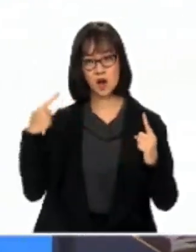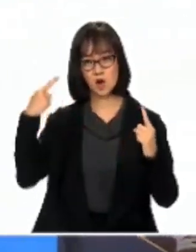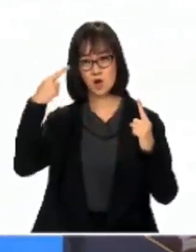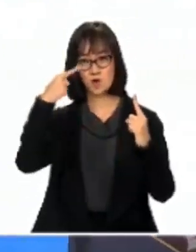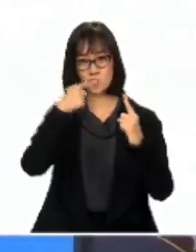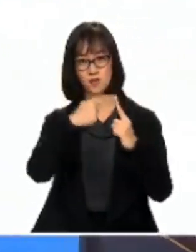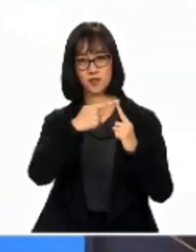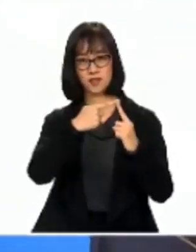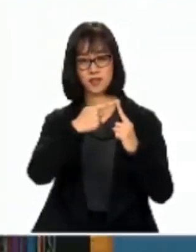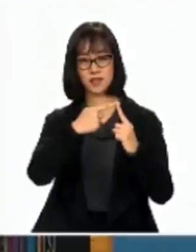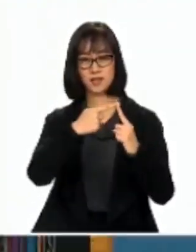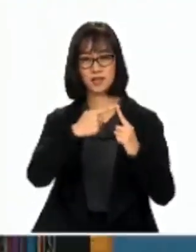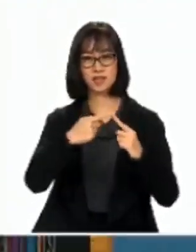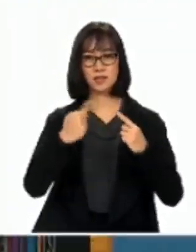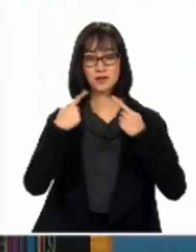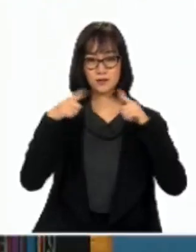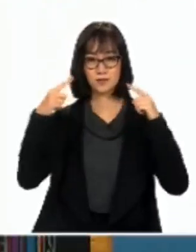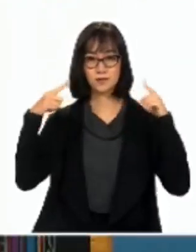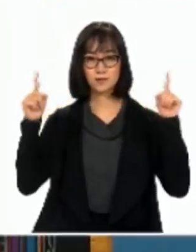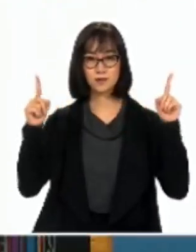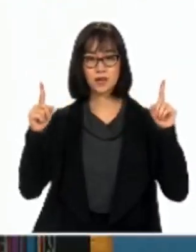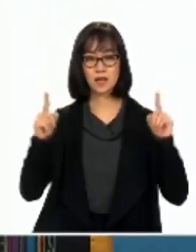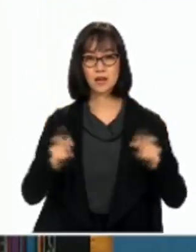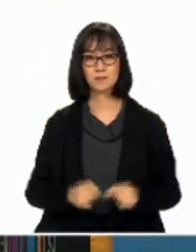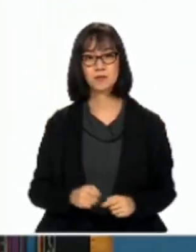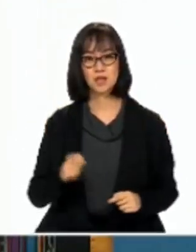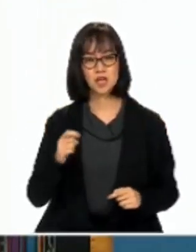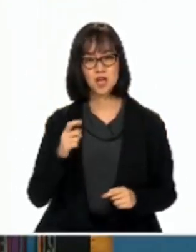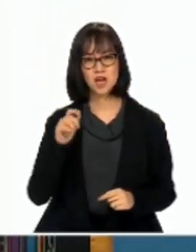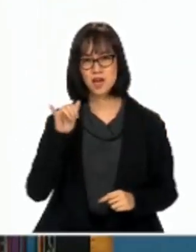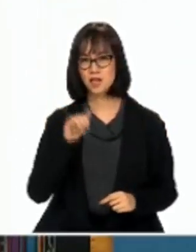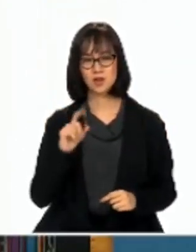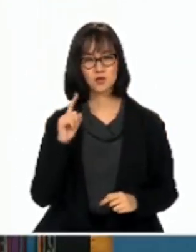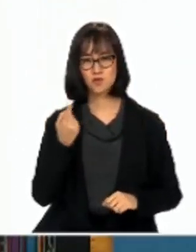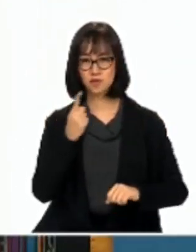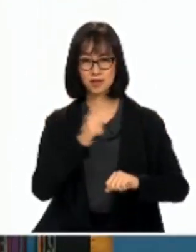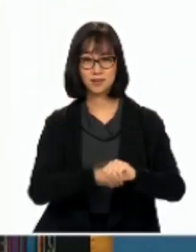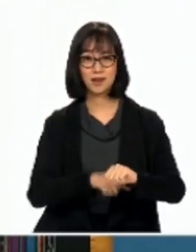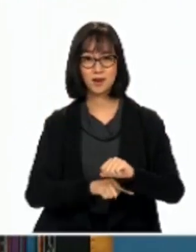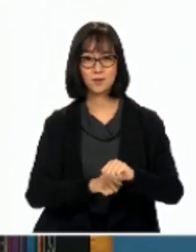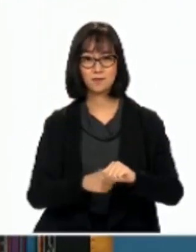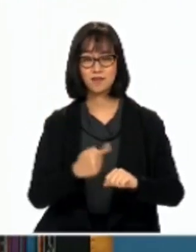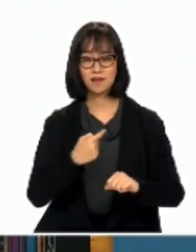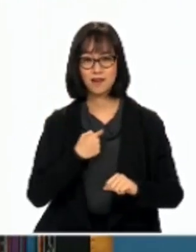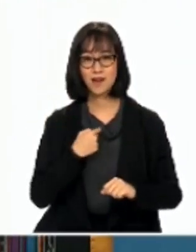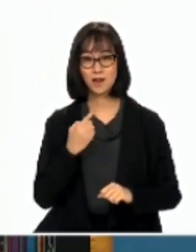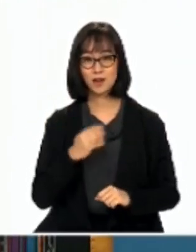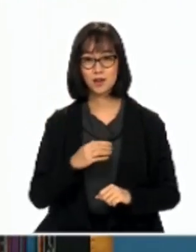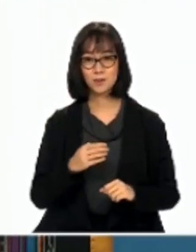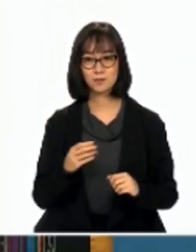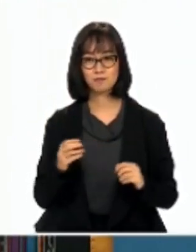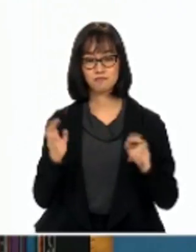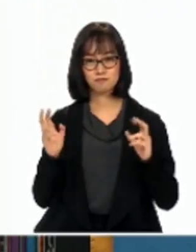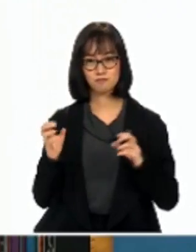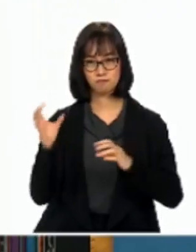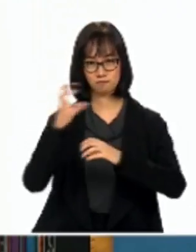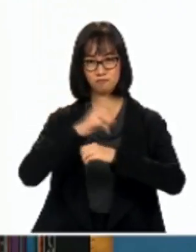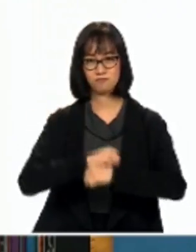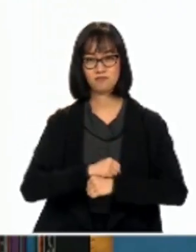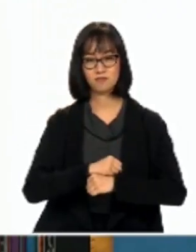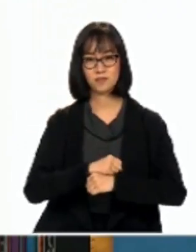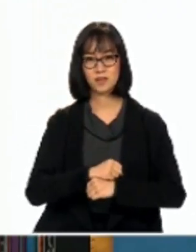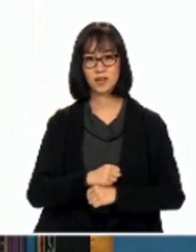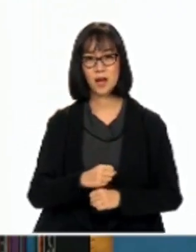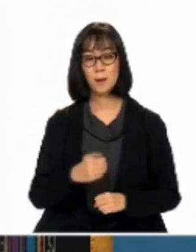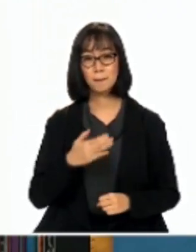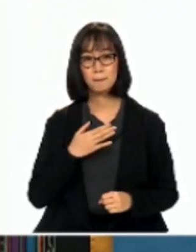line. Then and only then shall I call it a day. Our goal for the next 3 years